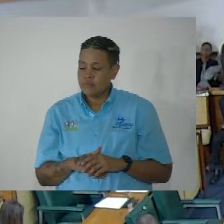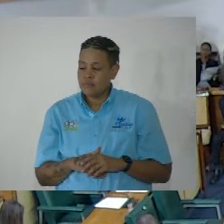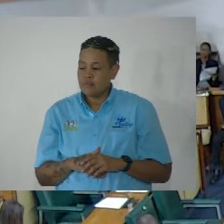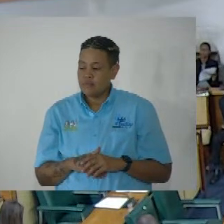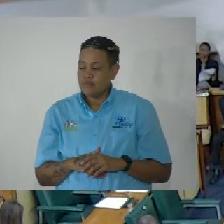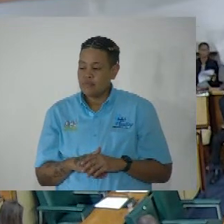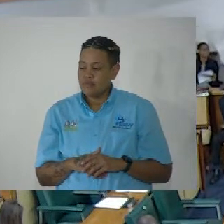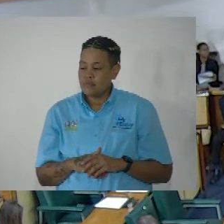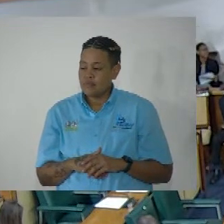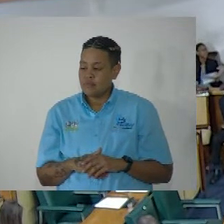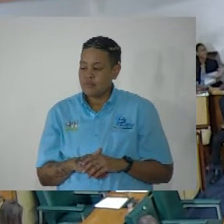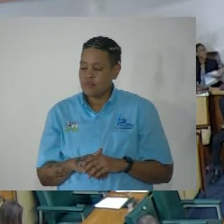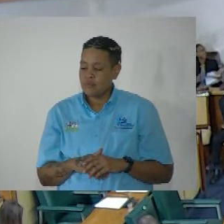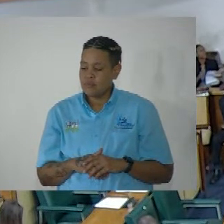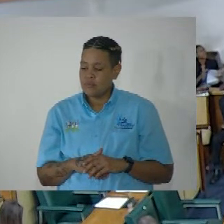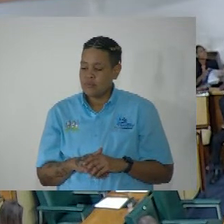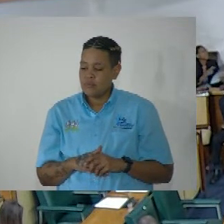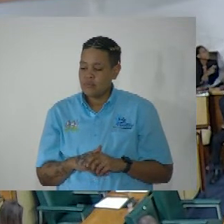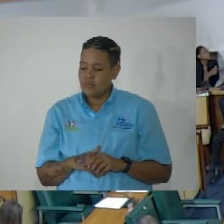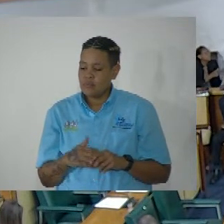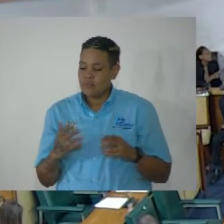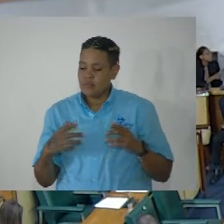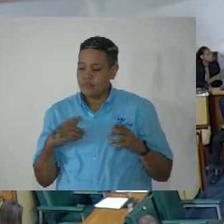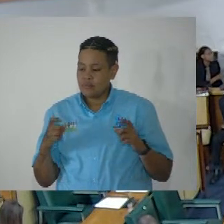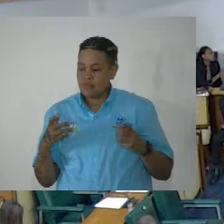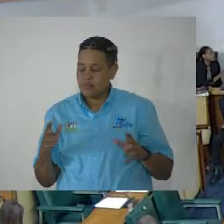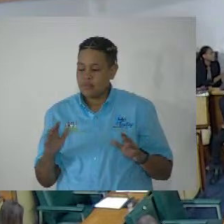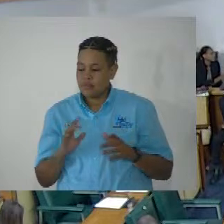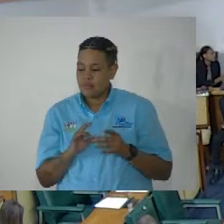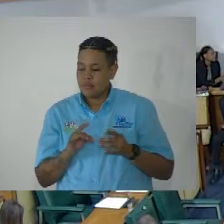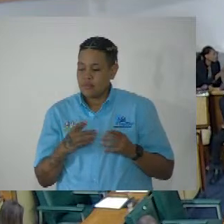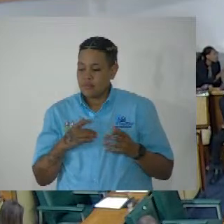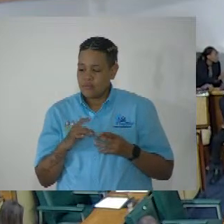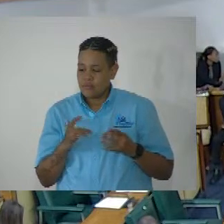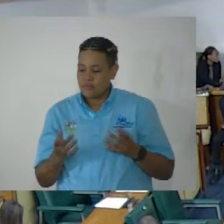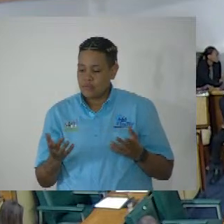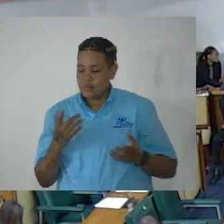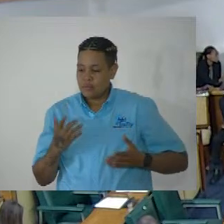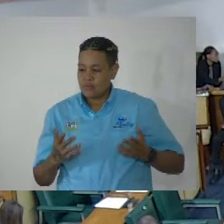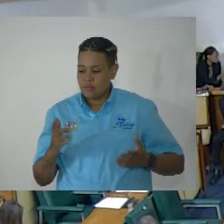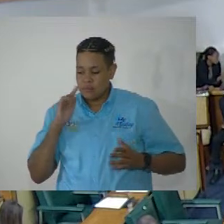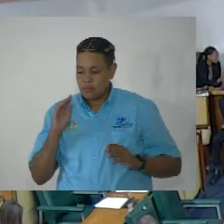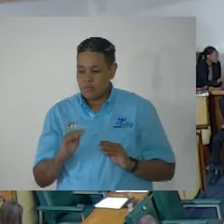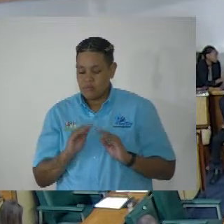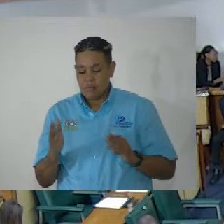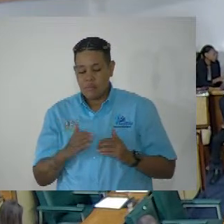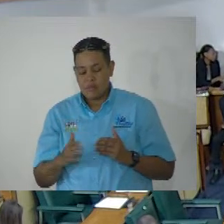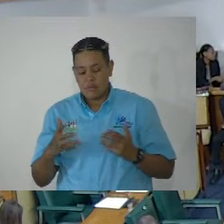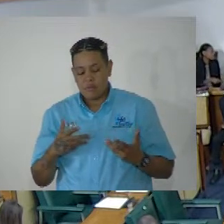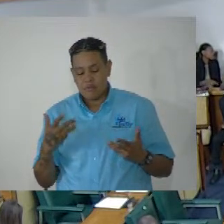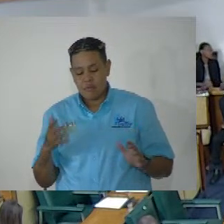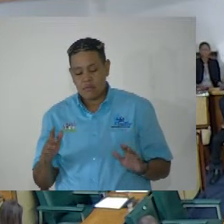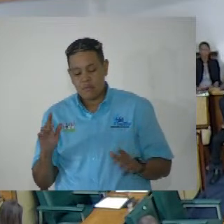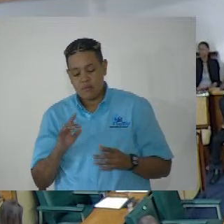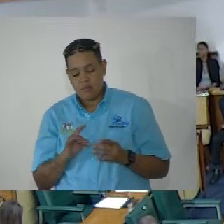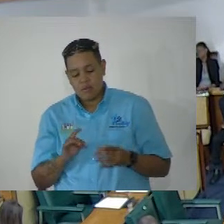Madam Speaker, maybe I should be allowed to complete my comments, and then it probably will be very clear.